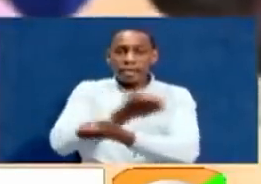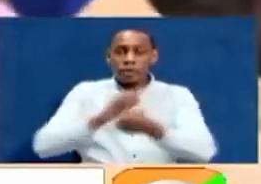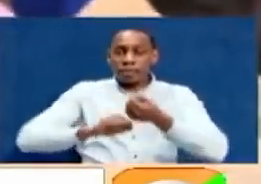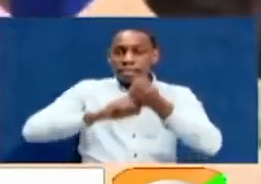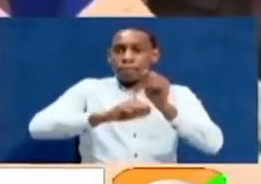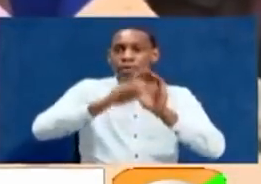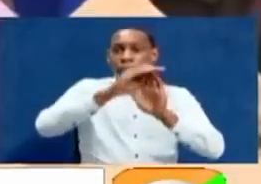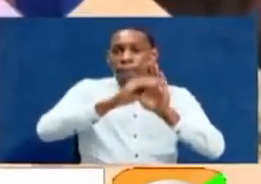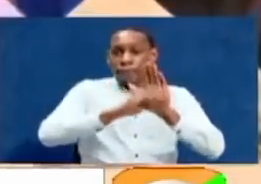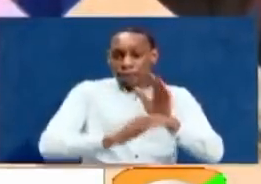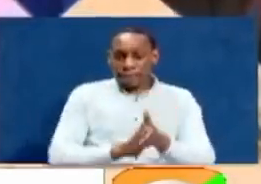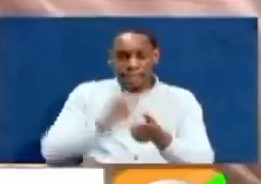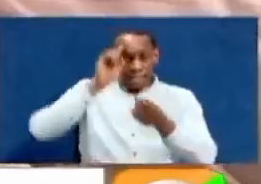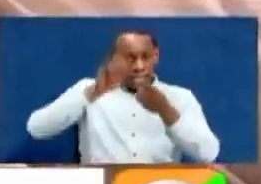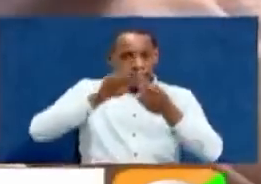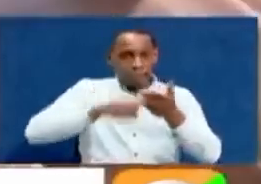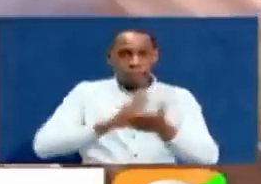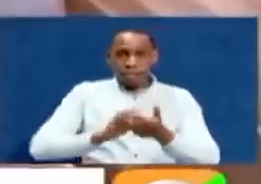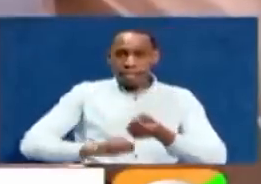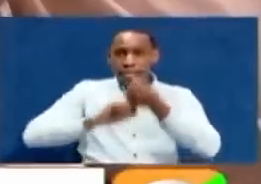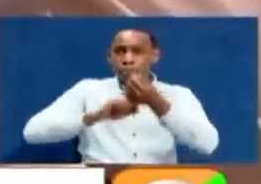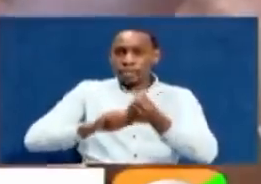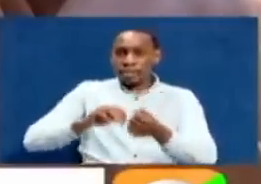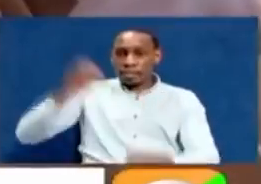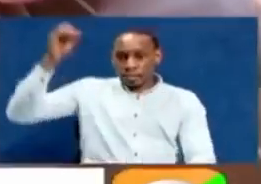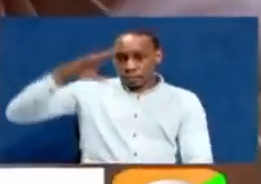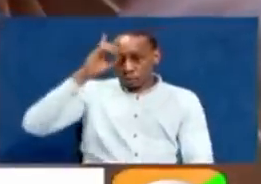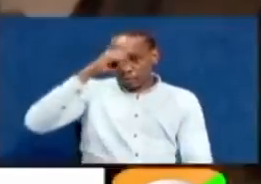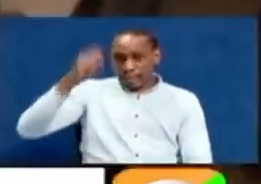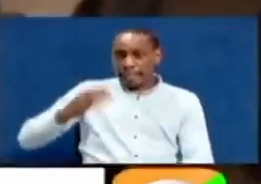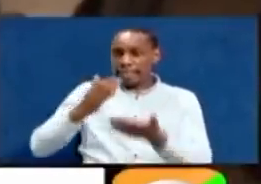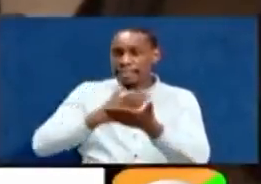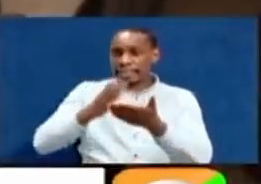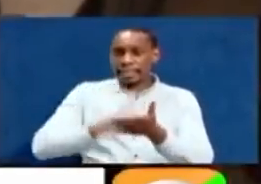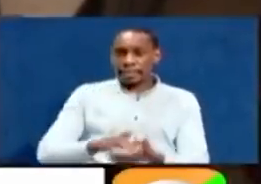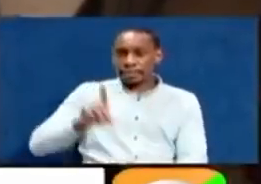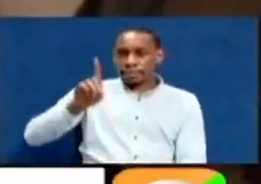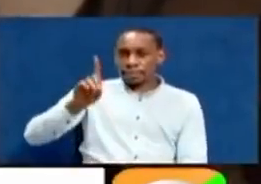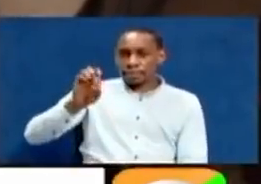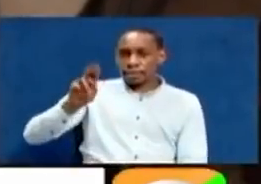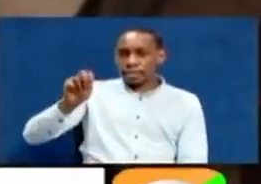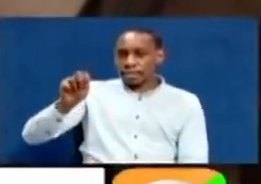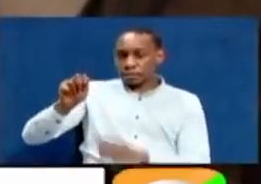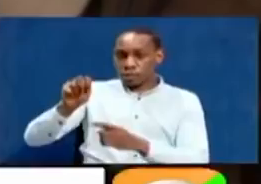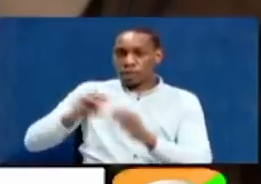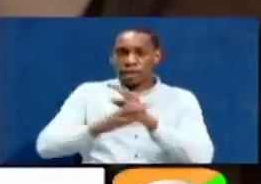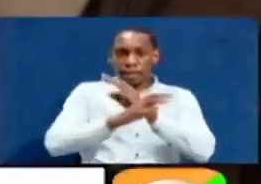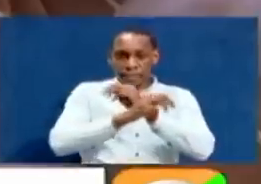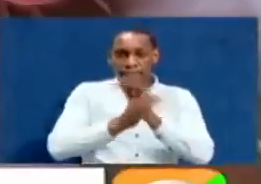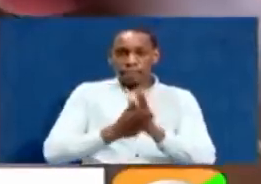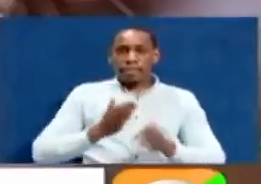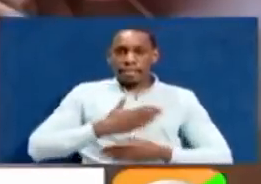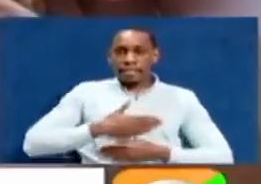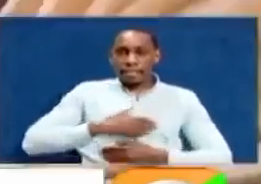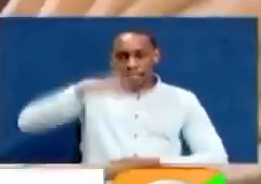economic stimulus program aimed at boosting the Joa Kali sector. Dean is a mathematics and computer science graduate from